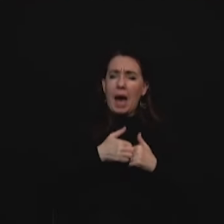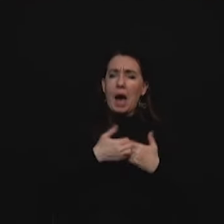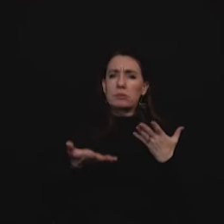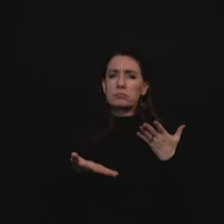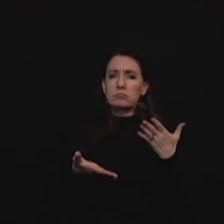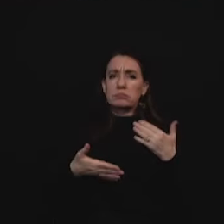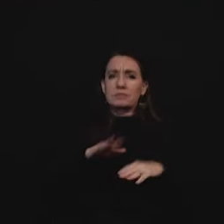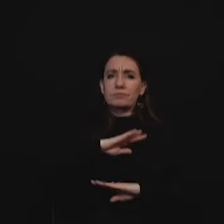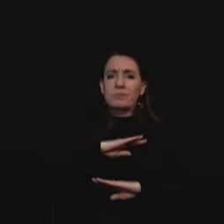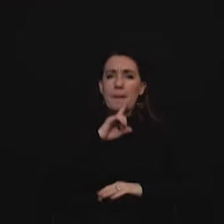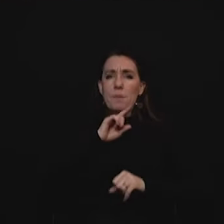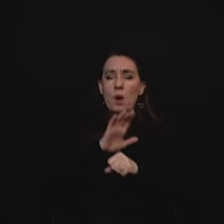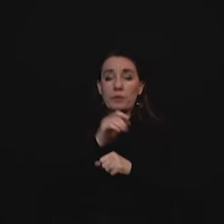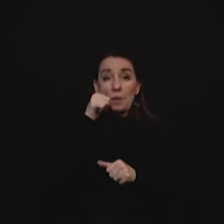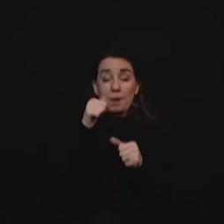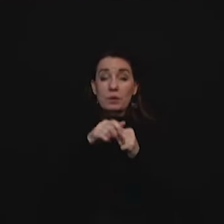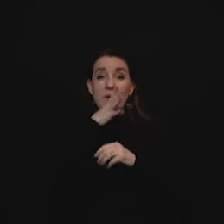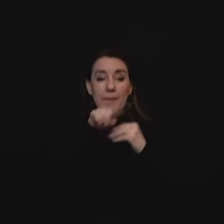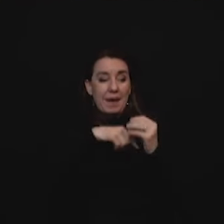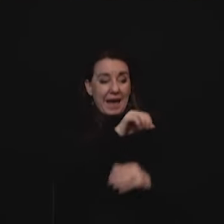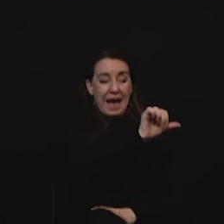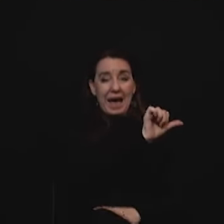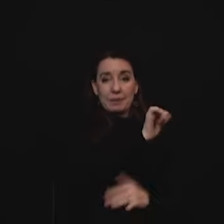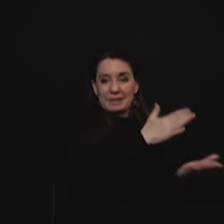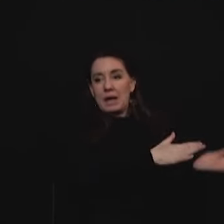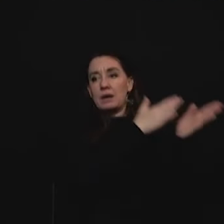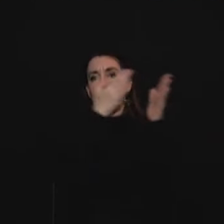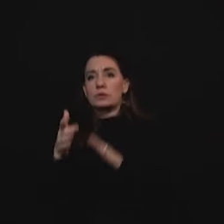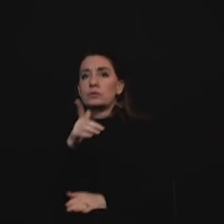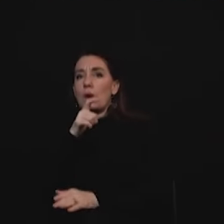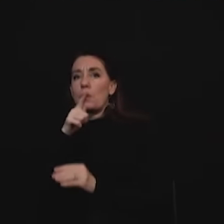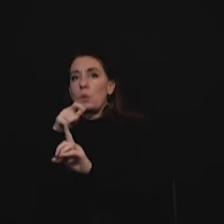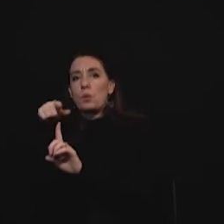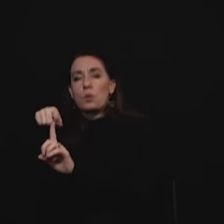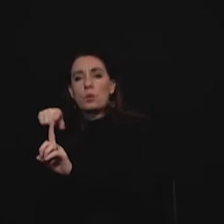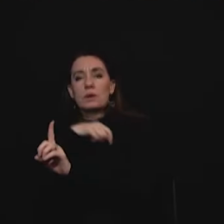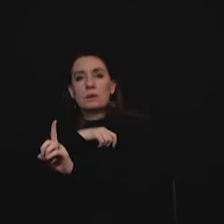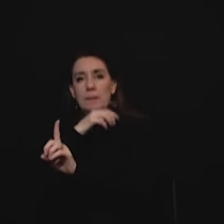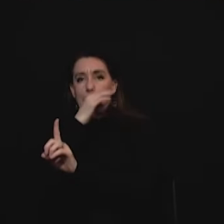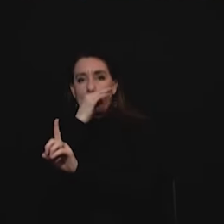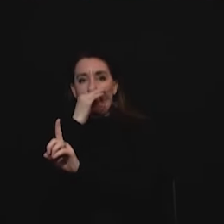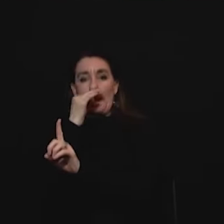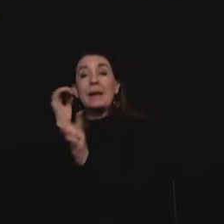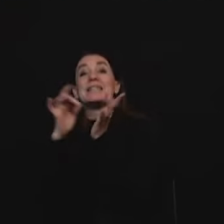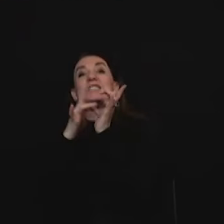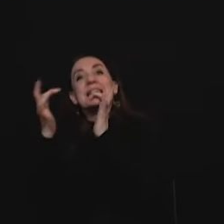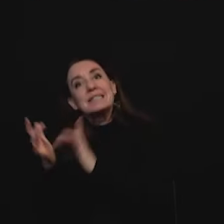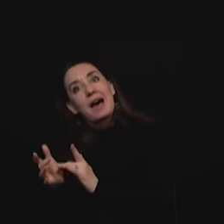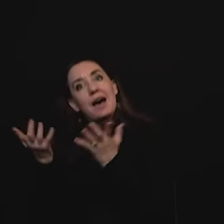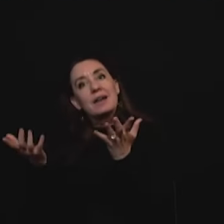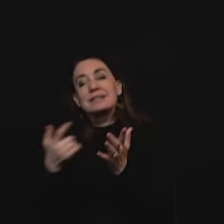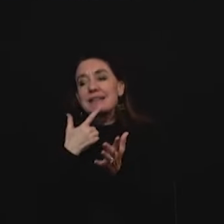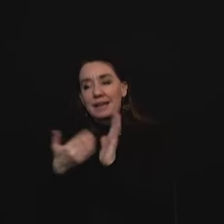that promise? Remember, we were talking about Adam. Now we need to talk about who? Who is it?